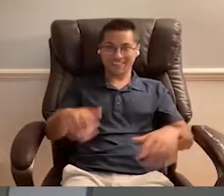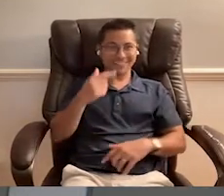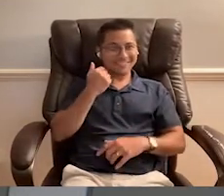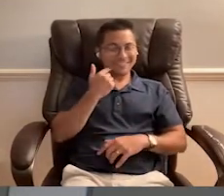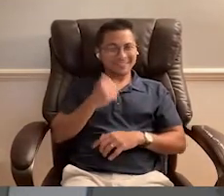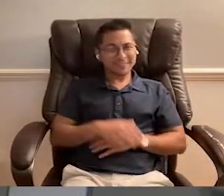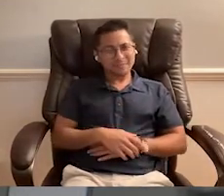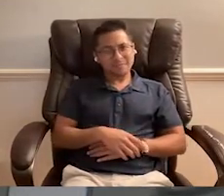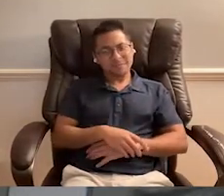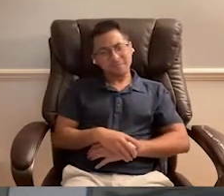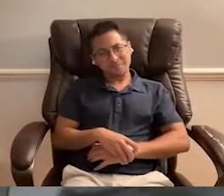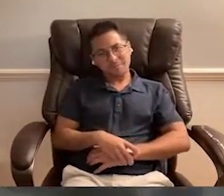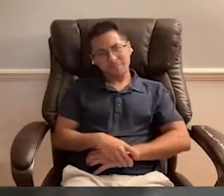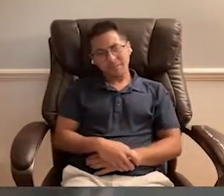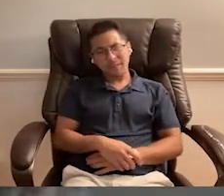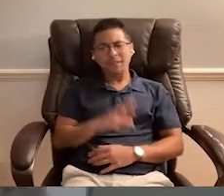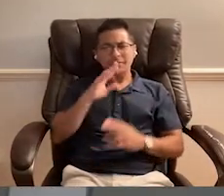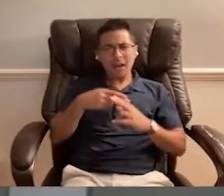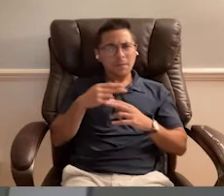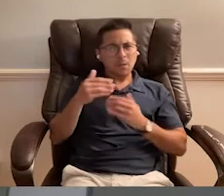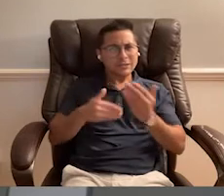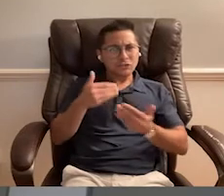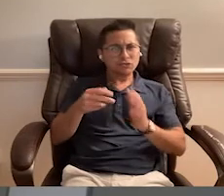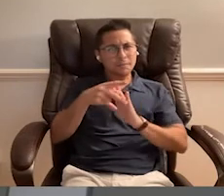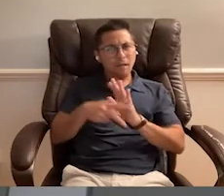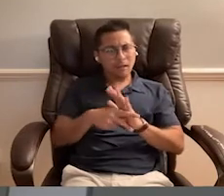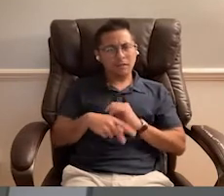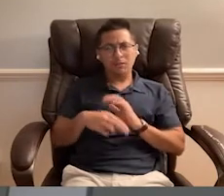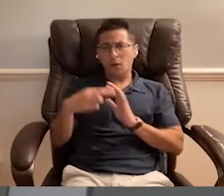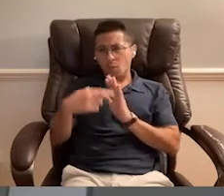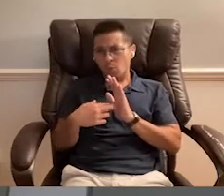Dangerous territory back here. Okay, we're going to talk about cerebral palsy.